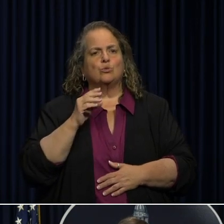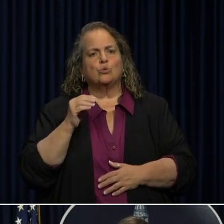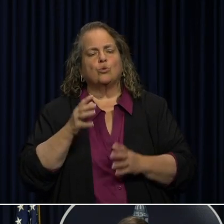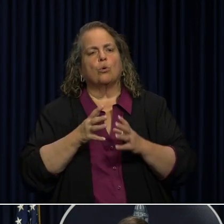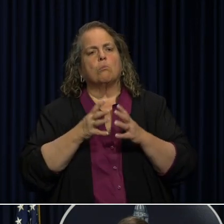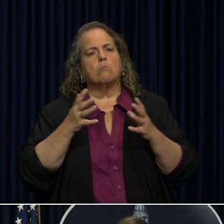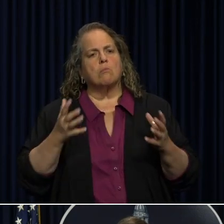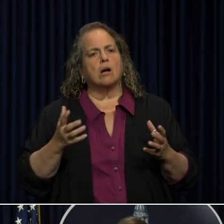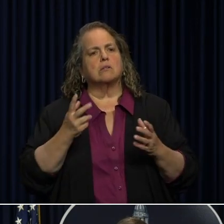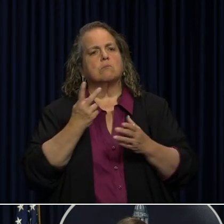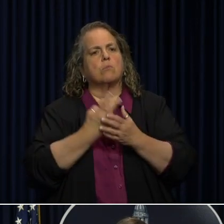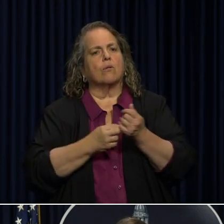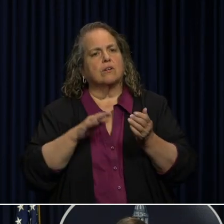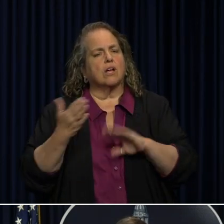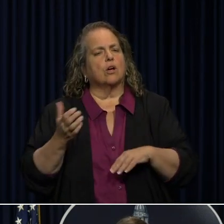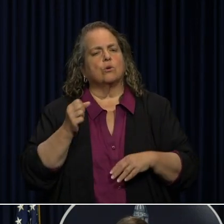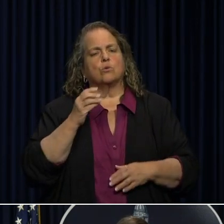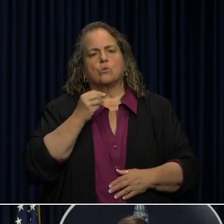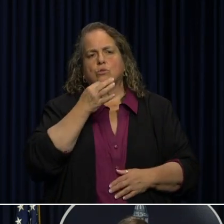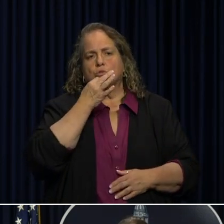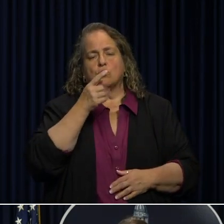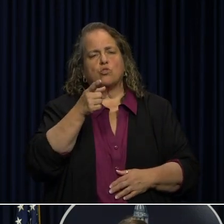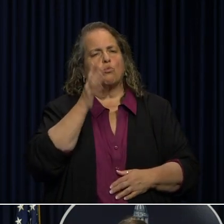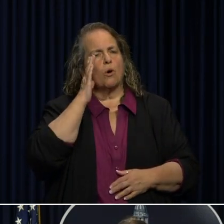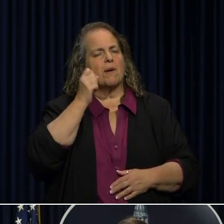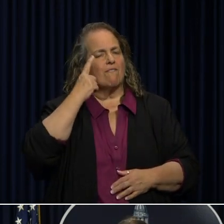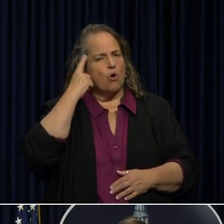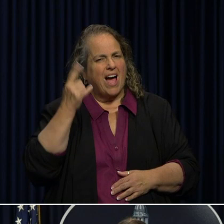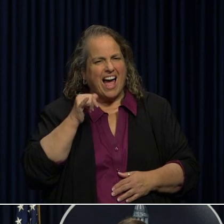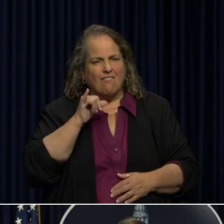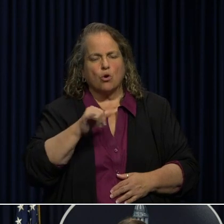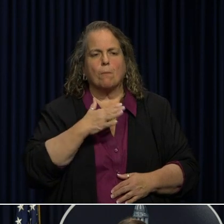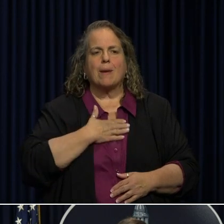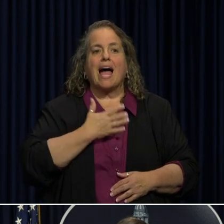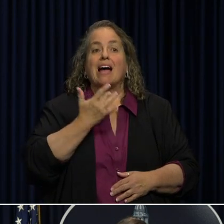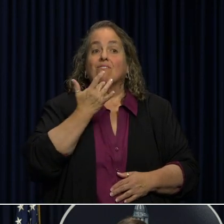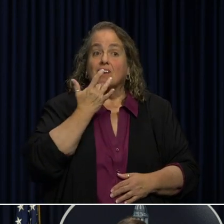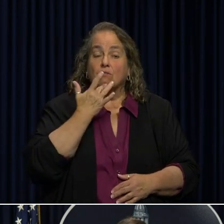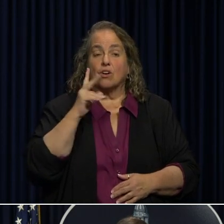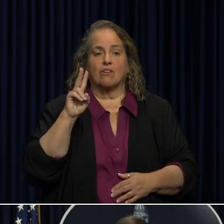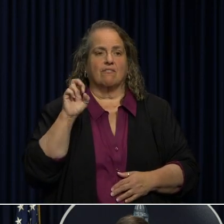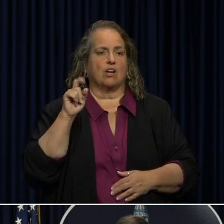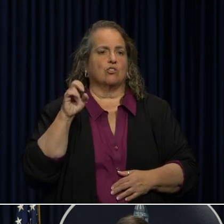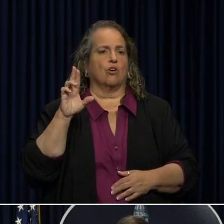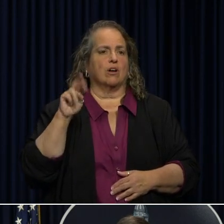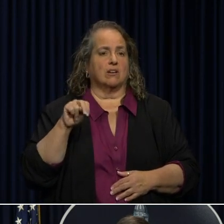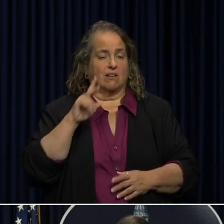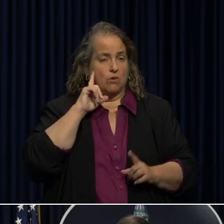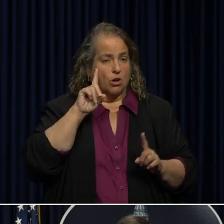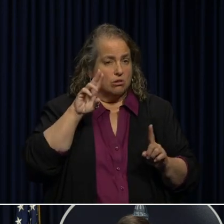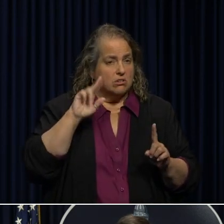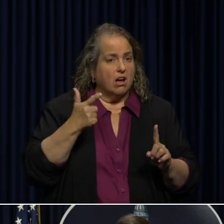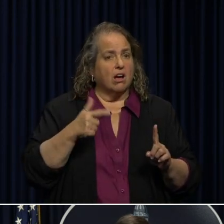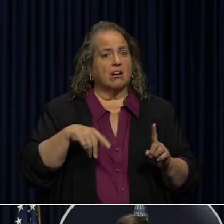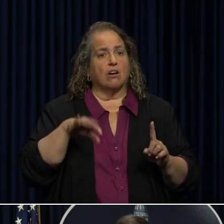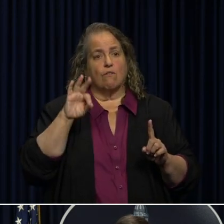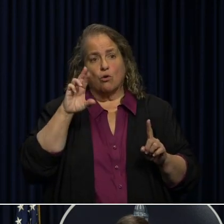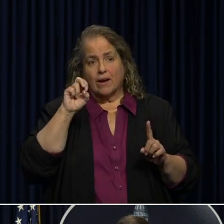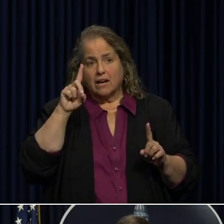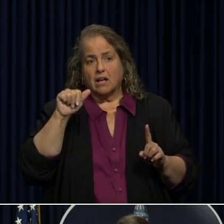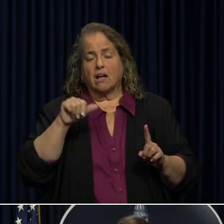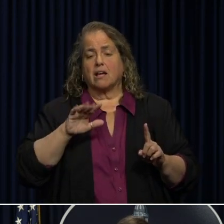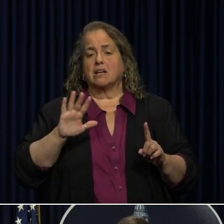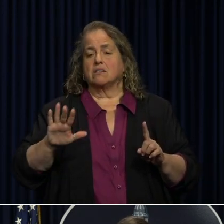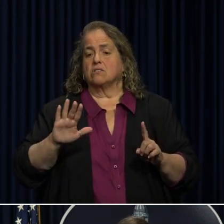She said, "You will forever be my favorite veteran." For Doug and for Frida, for their family, and for all other Kentucky families that are